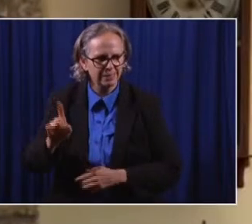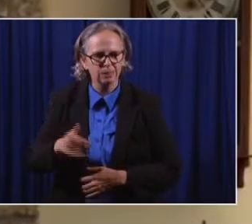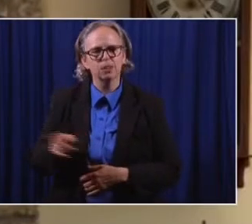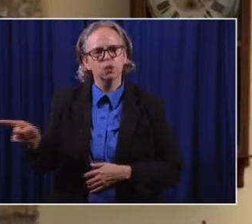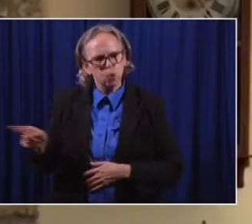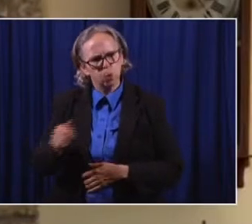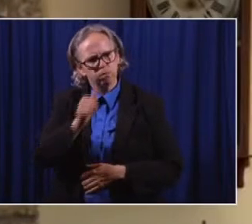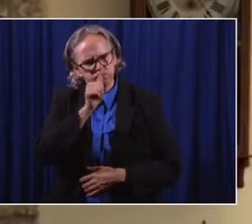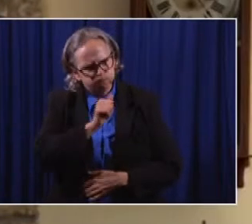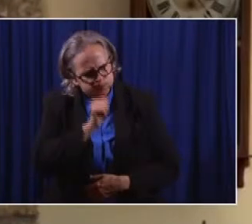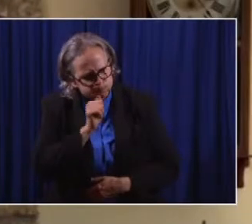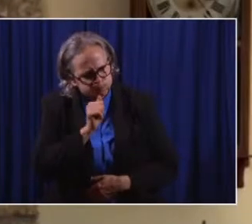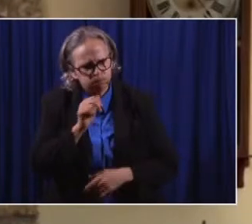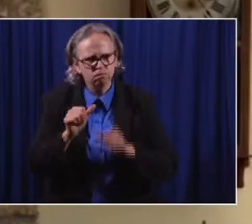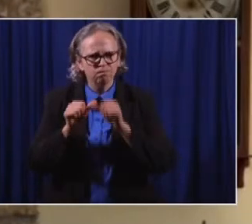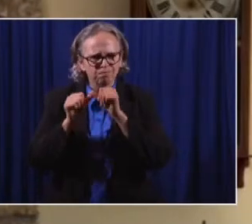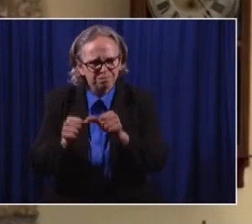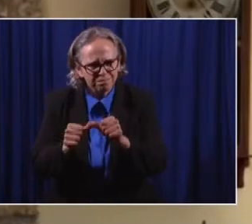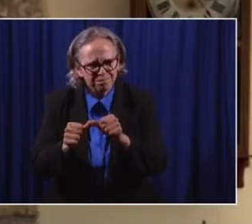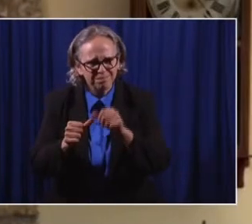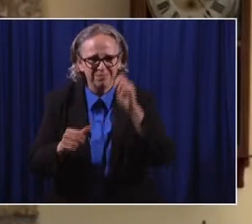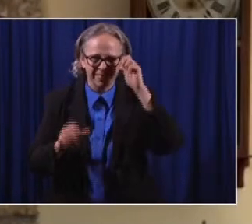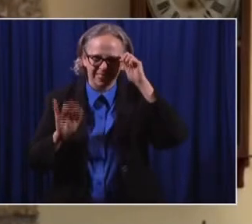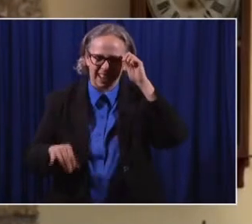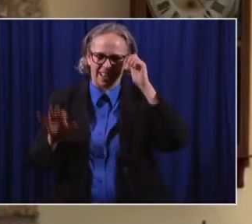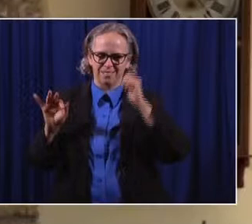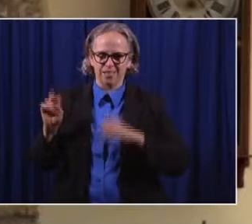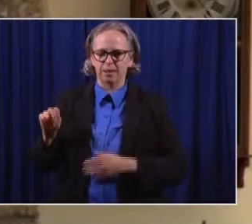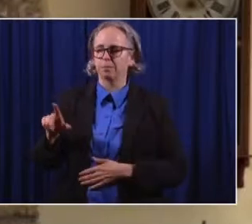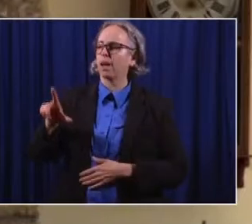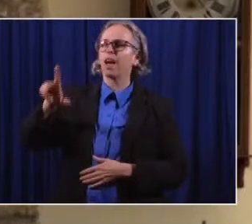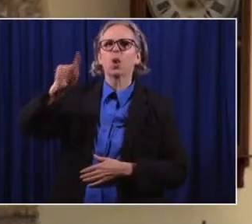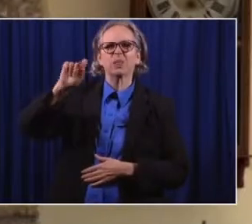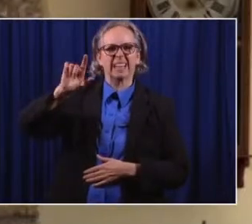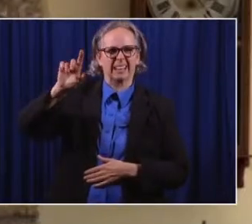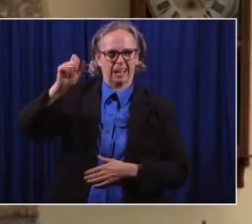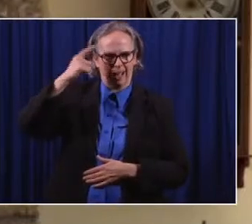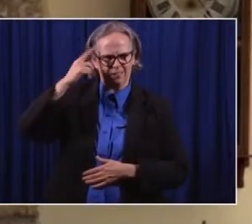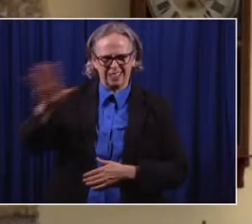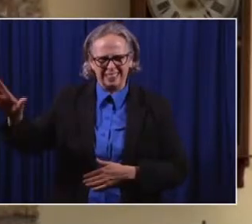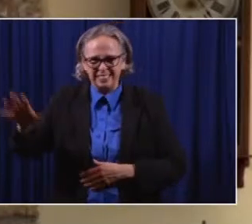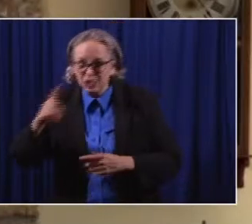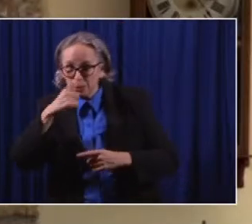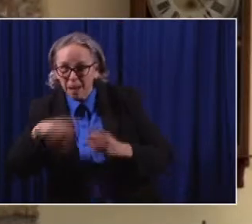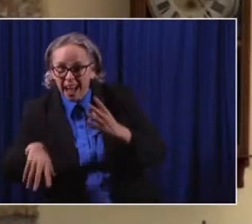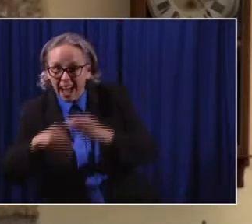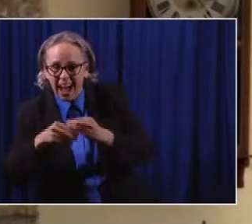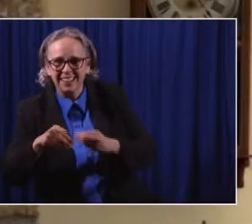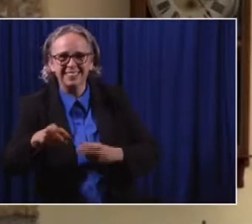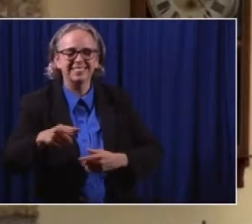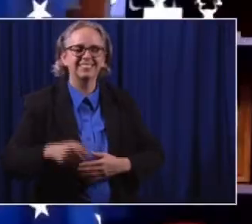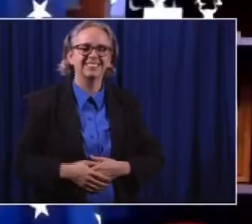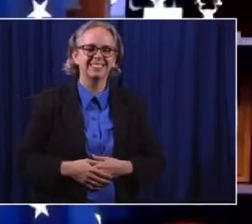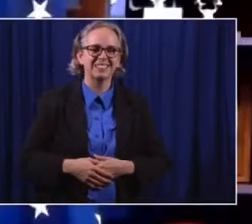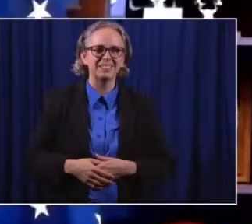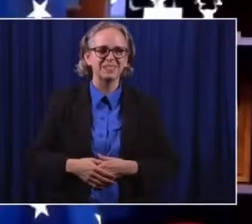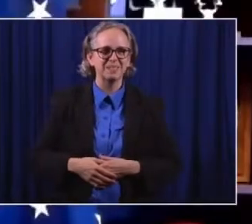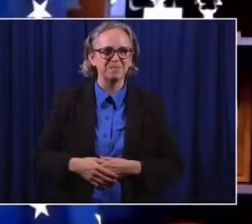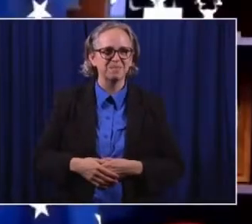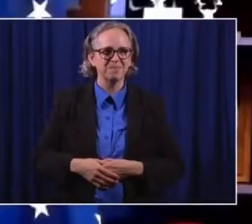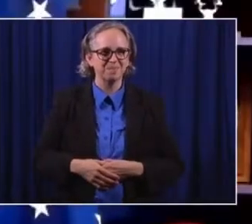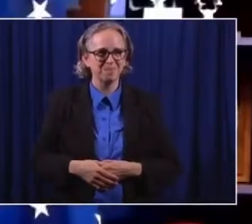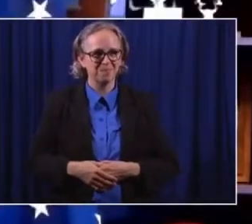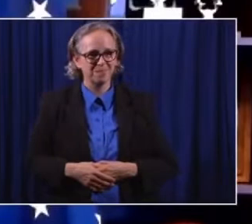what we're doing. Governor, can I add something to that? Is that when we ask people